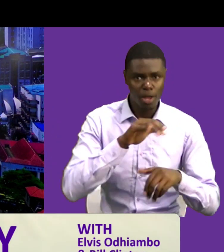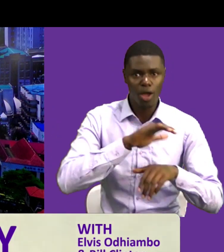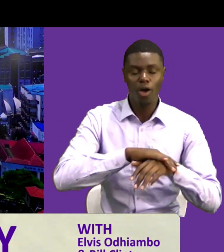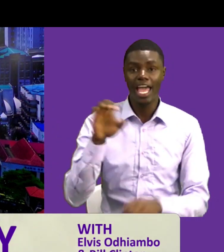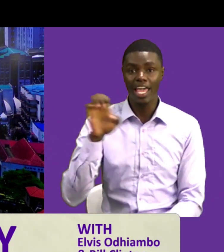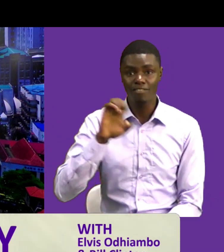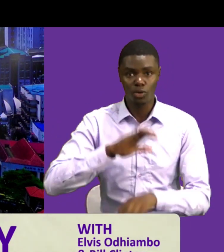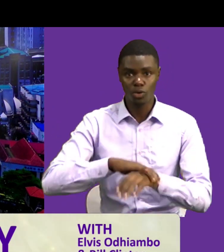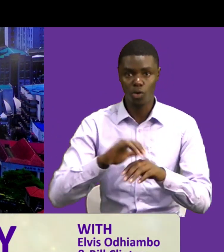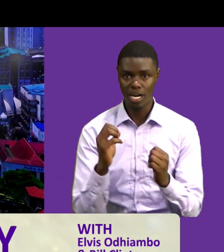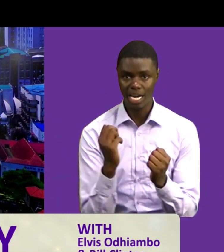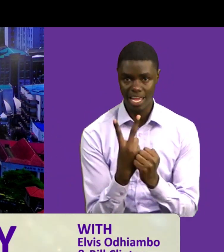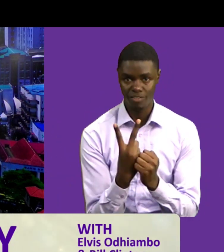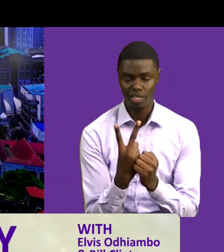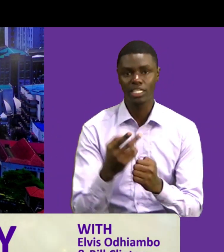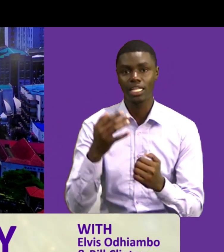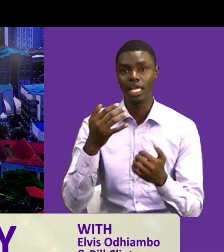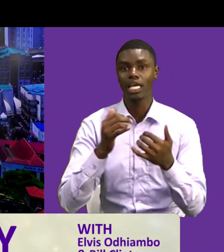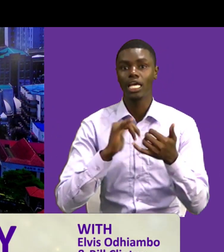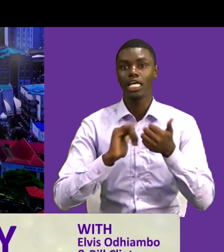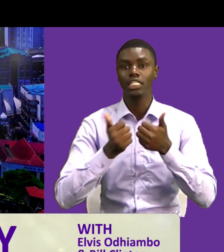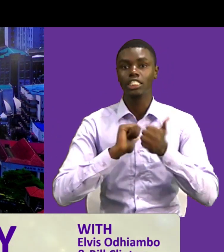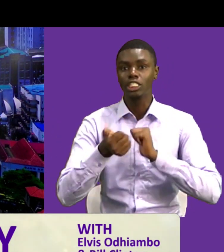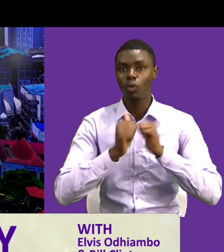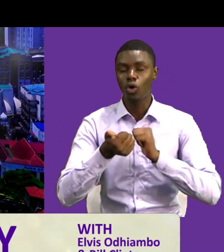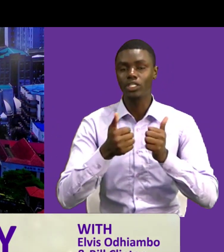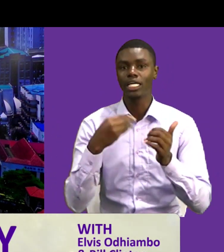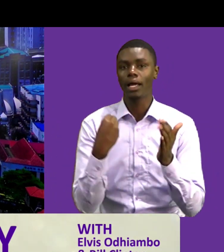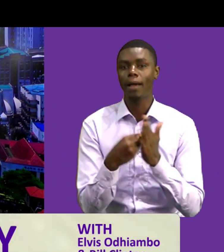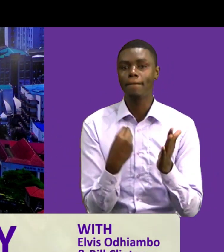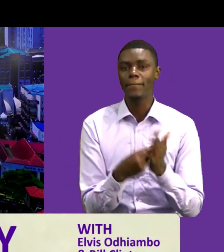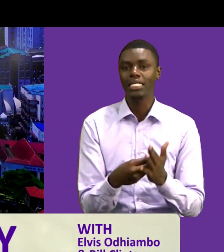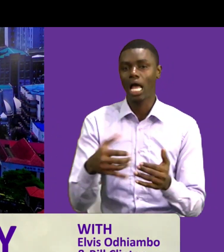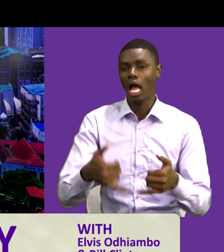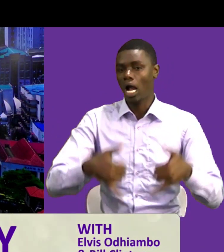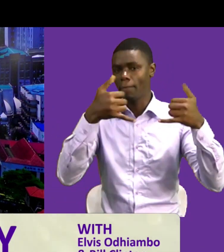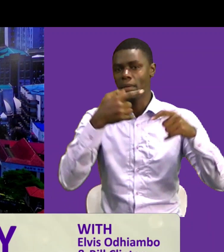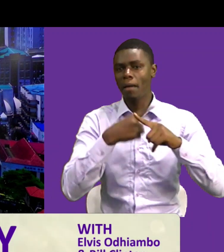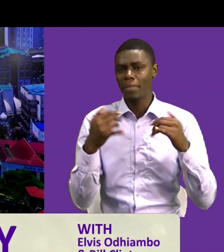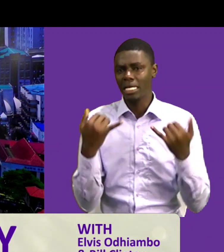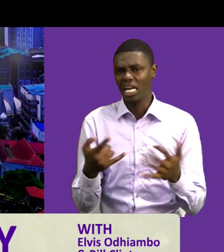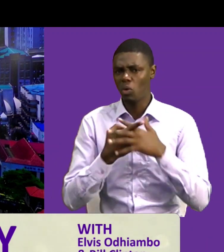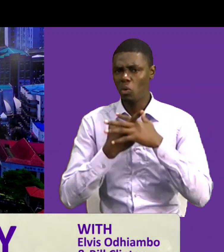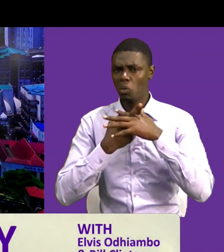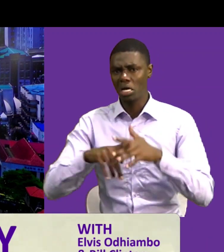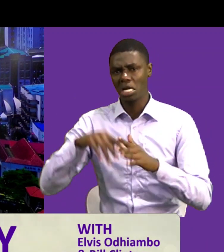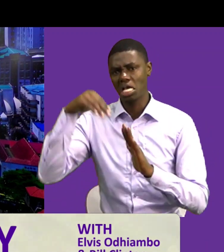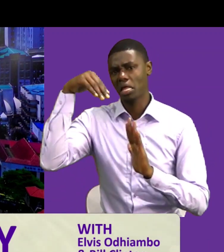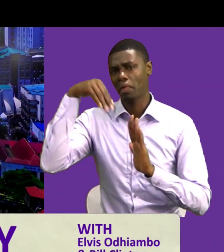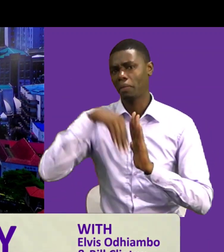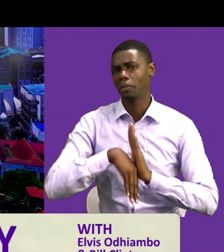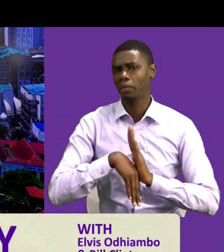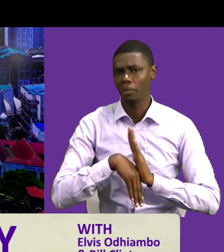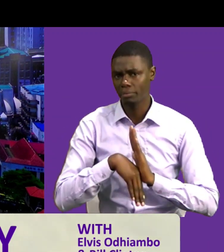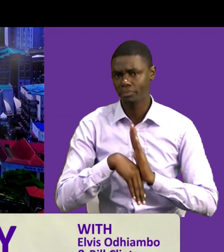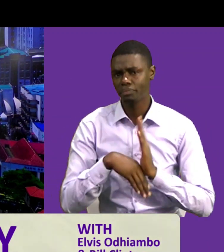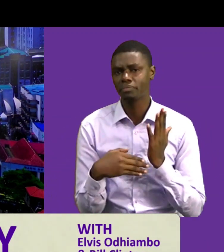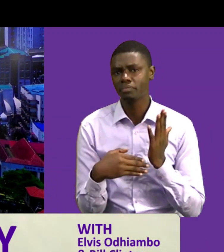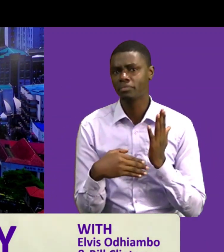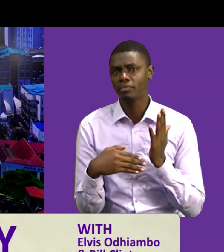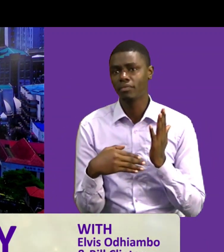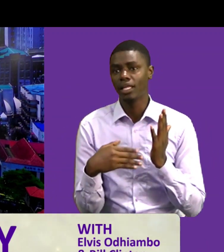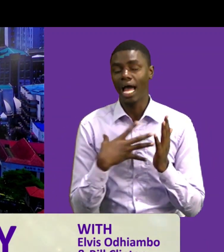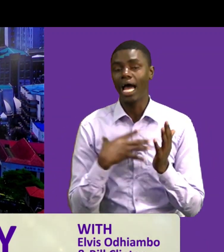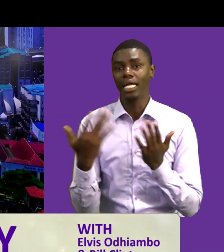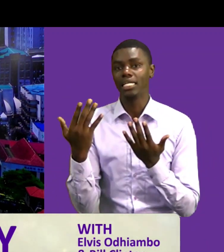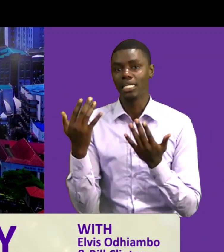penalties. That was the Sport Pesa Cup. But now they are starting to deteriorate, and they